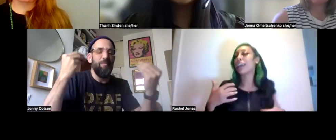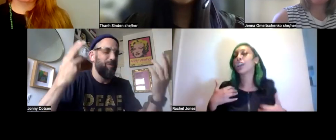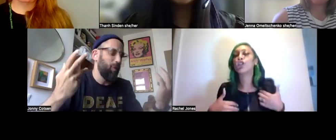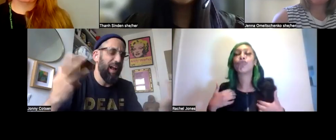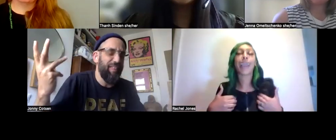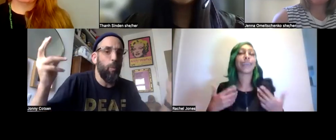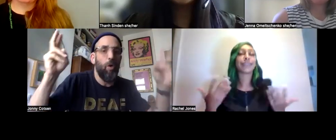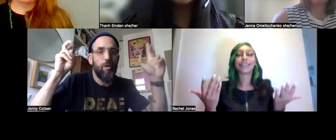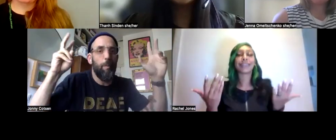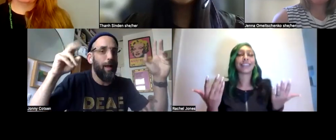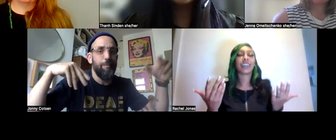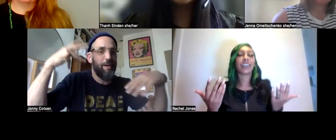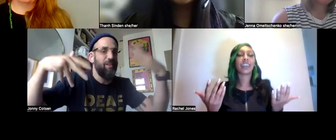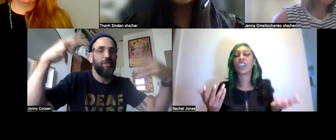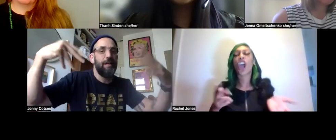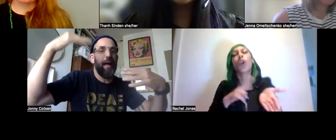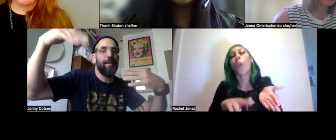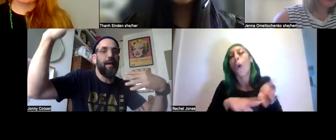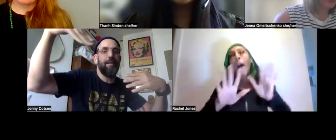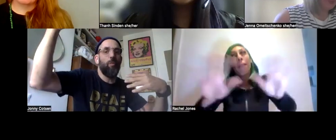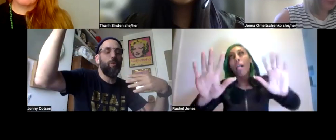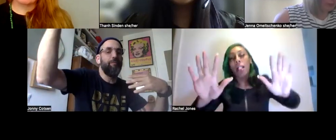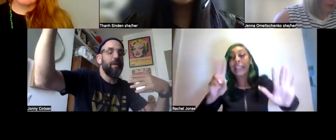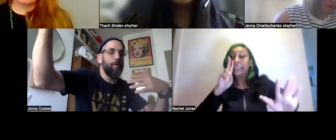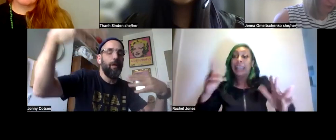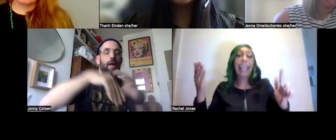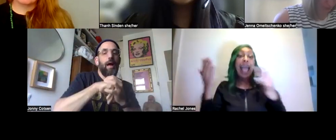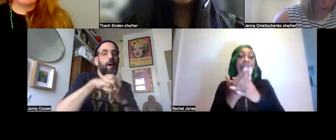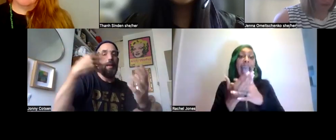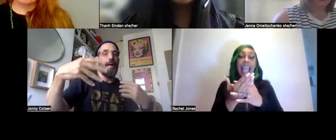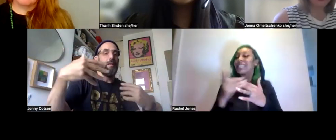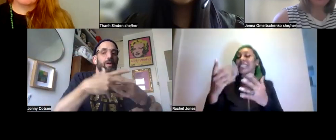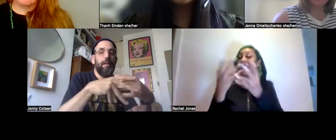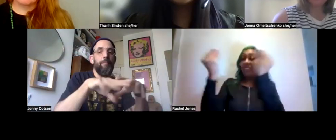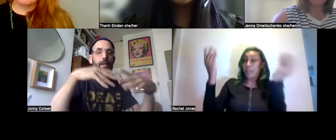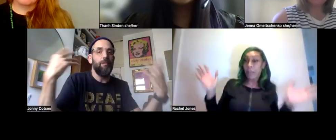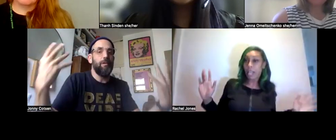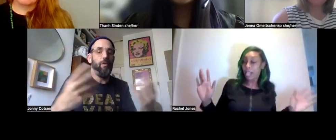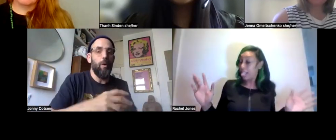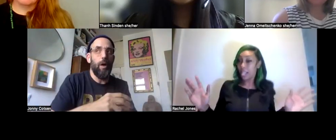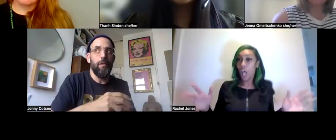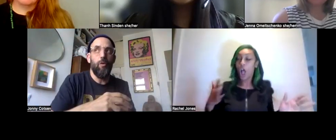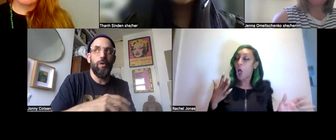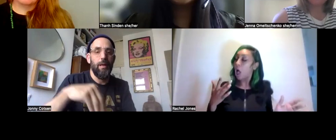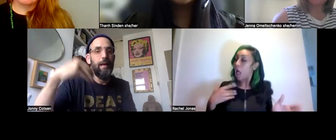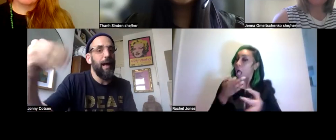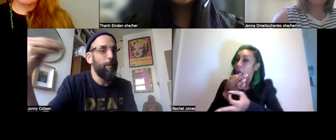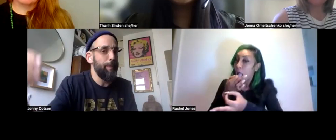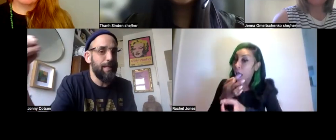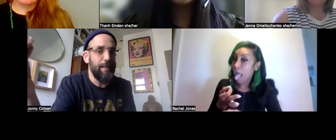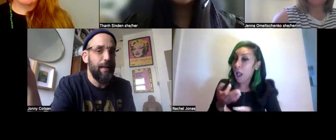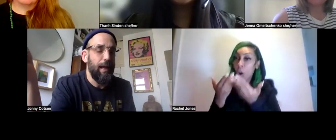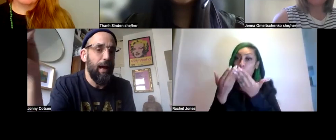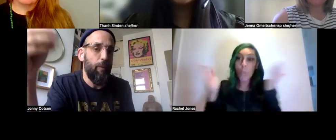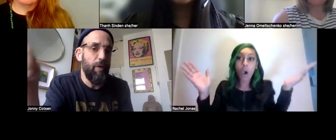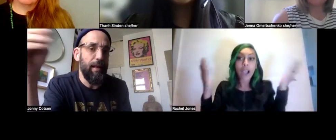it becomes, I hate that word, normalized, because you'll see asset is almost invisible, but yet it really appealed to a wider audience. Now, the